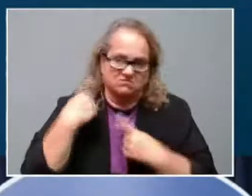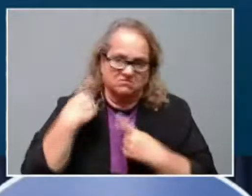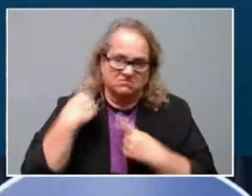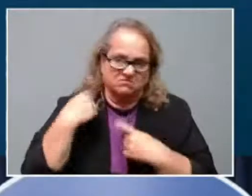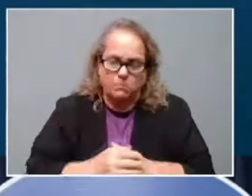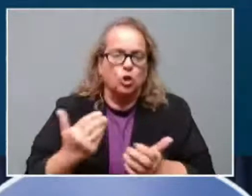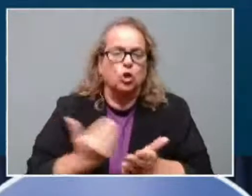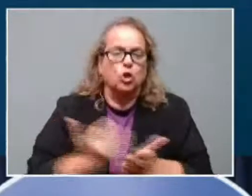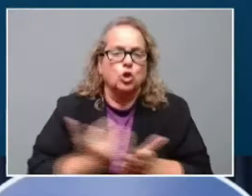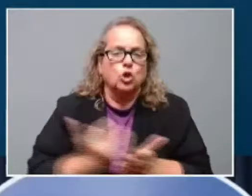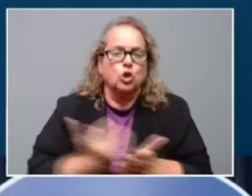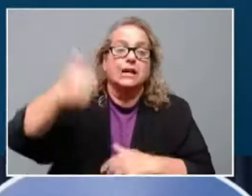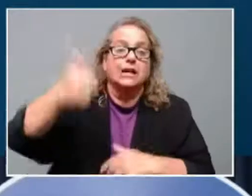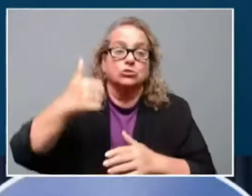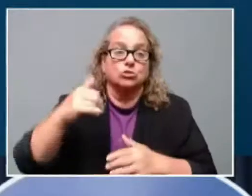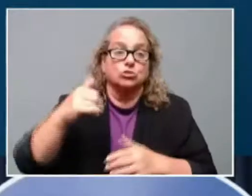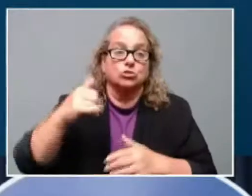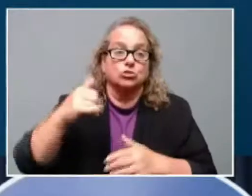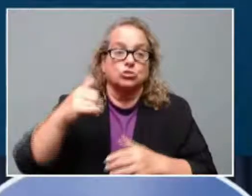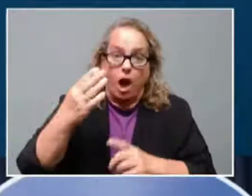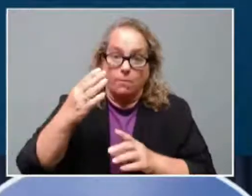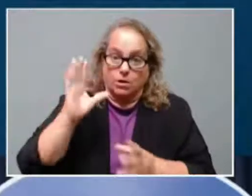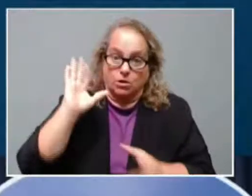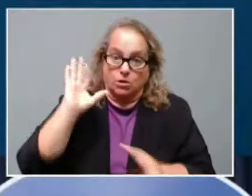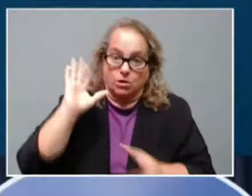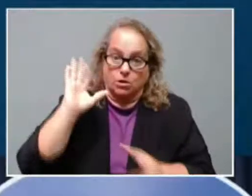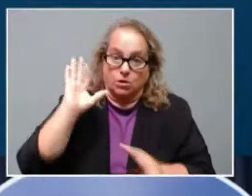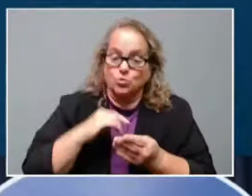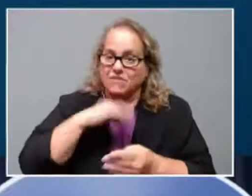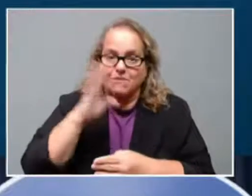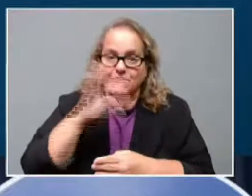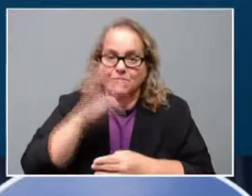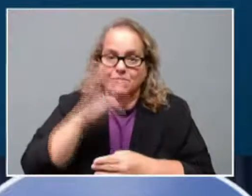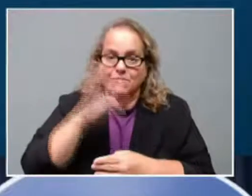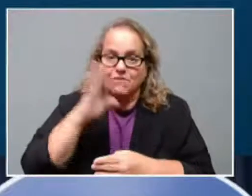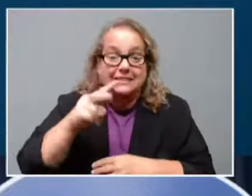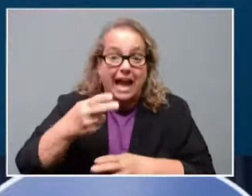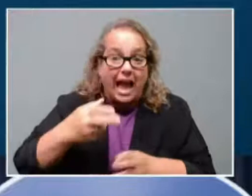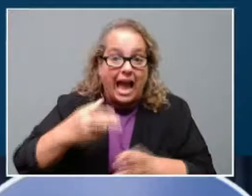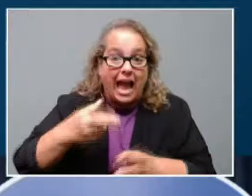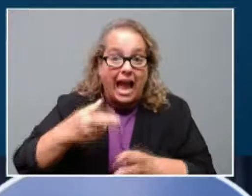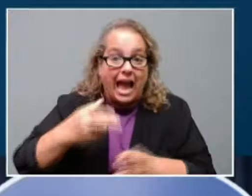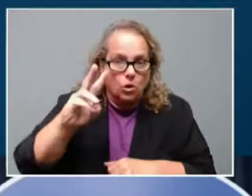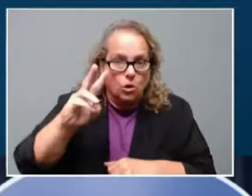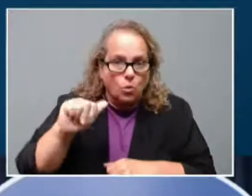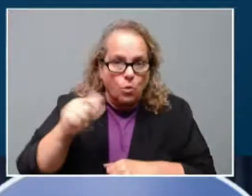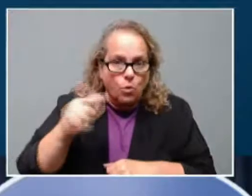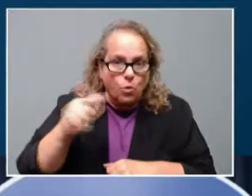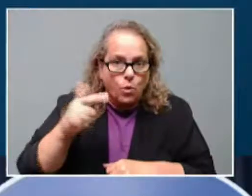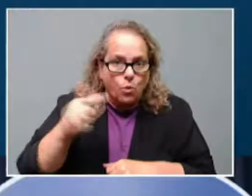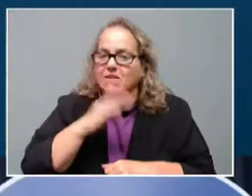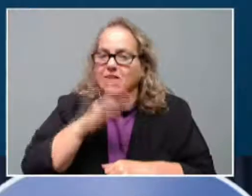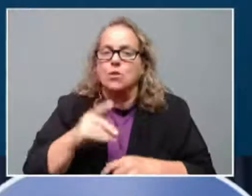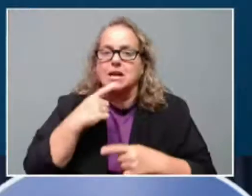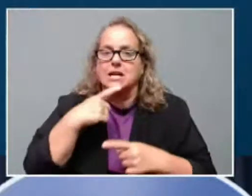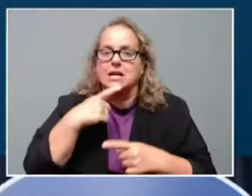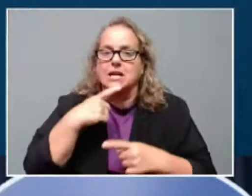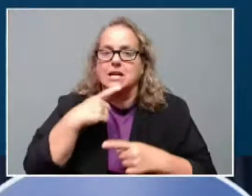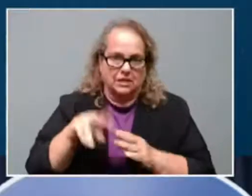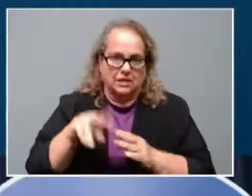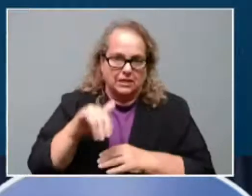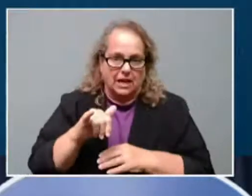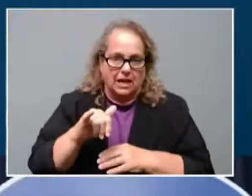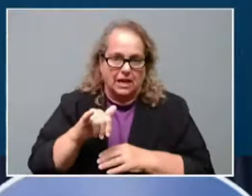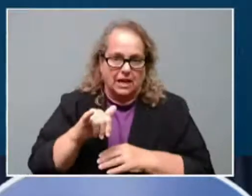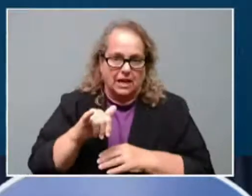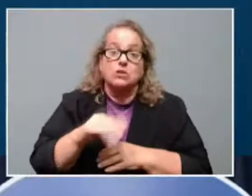ever seen at the second highest wage that has ever been announced in Kentucky. This is good for